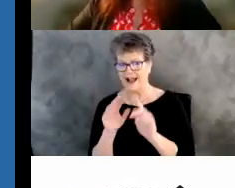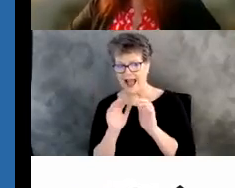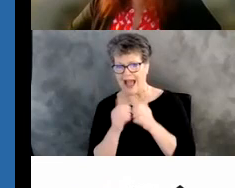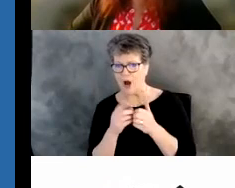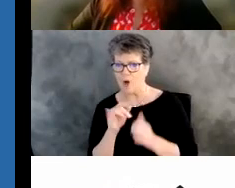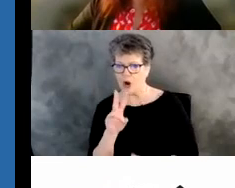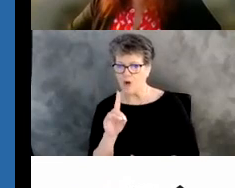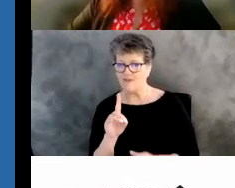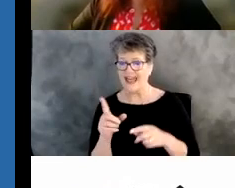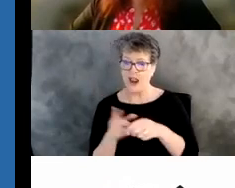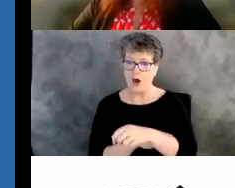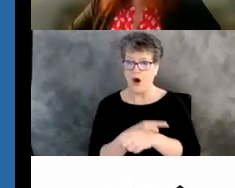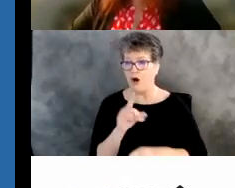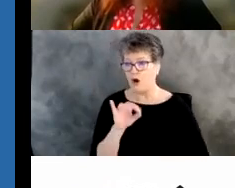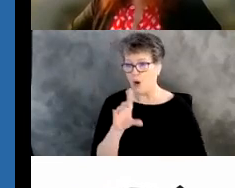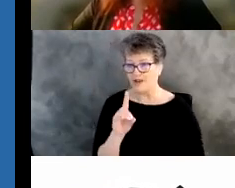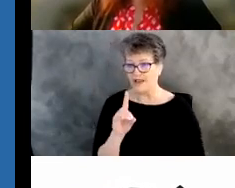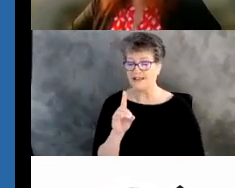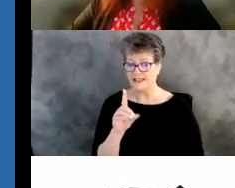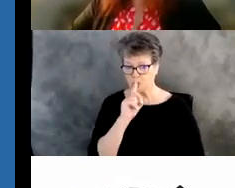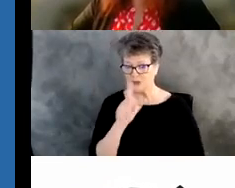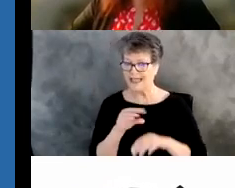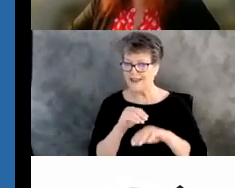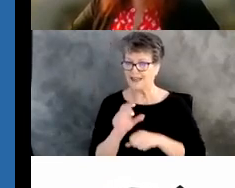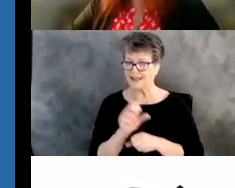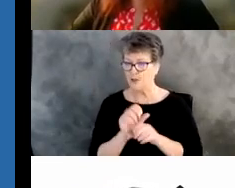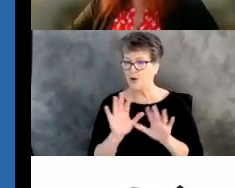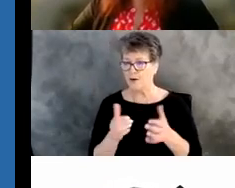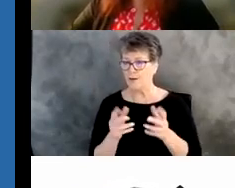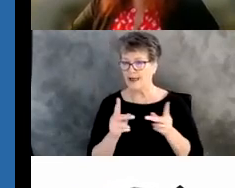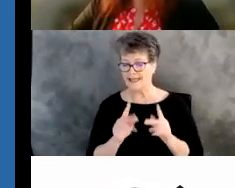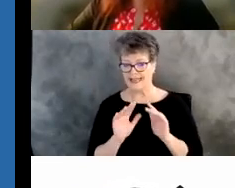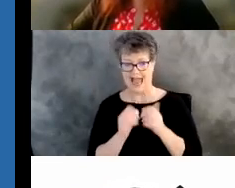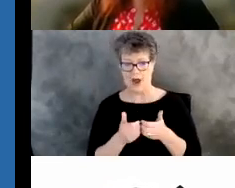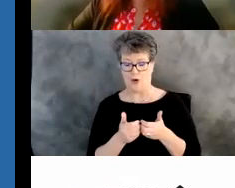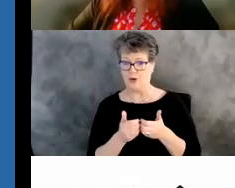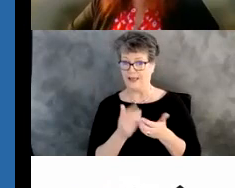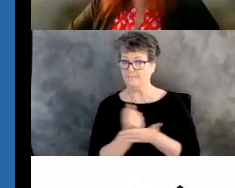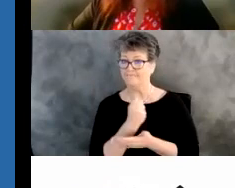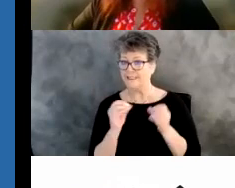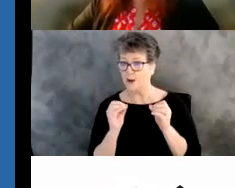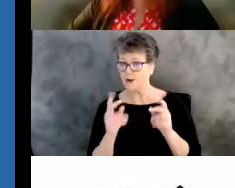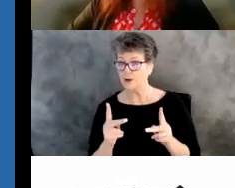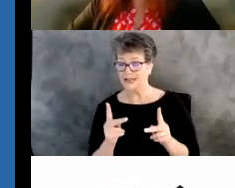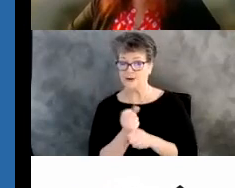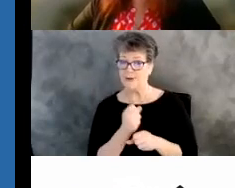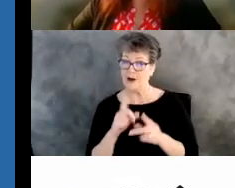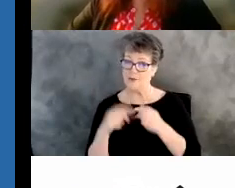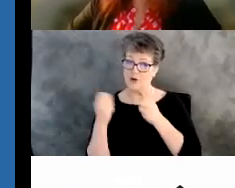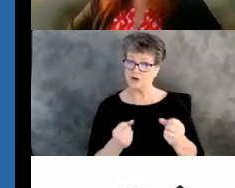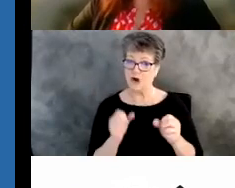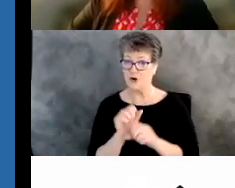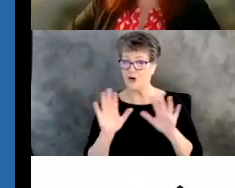are affecting the workplace and the trends we're seeing, and how we can use that as an opportunity to, make a stronger workforce out